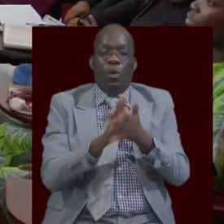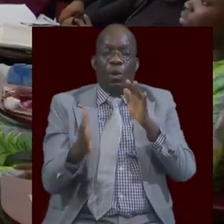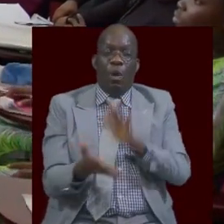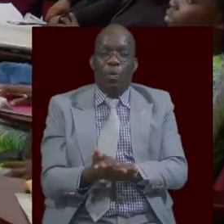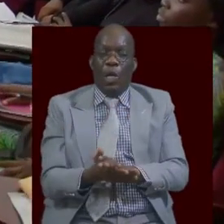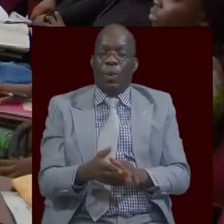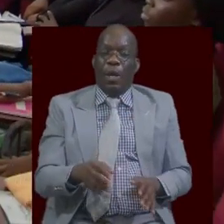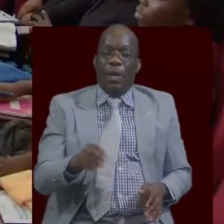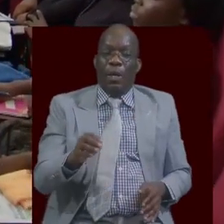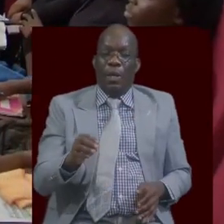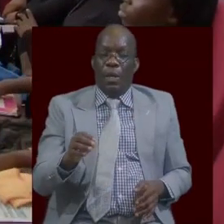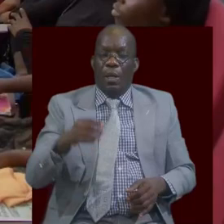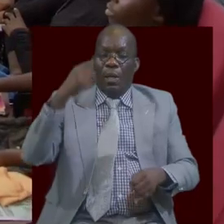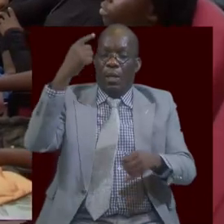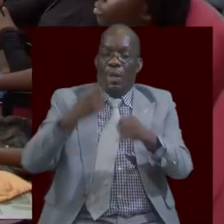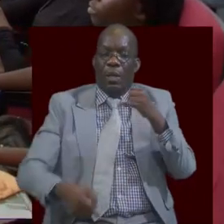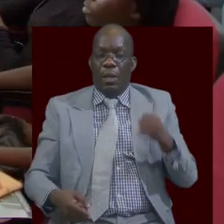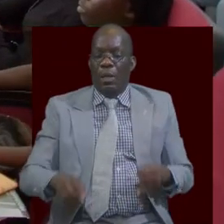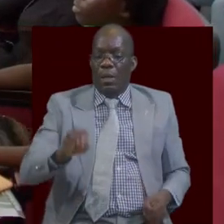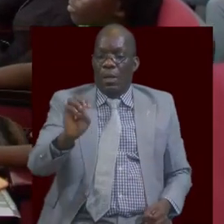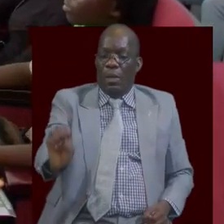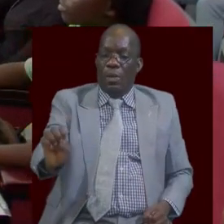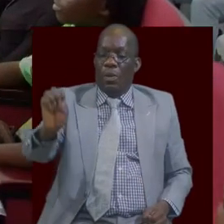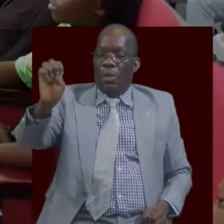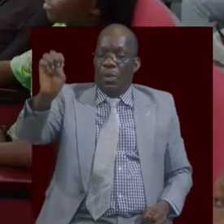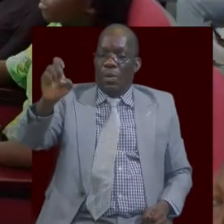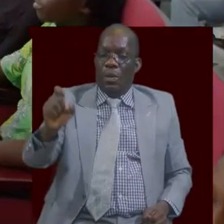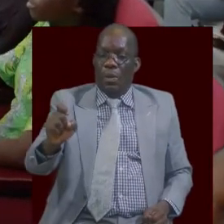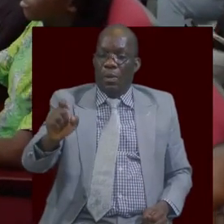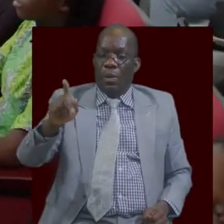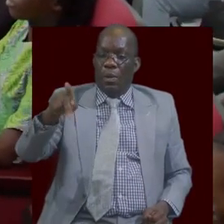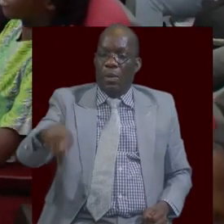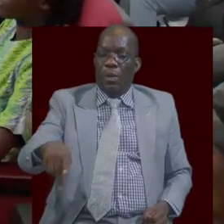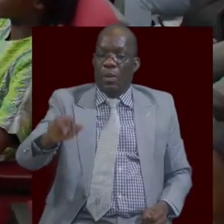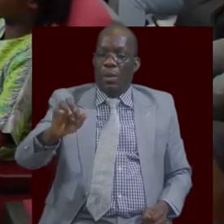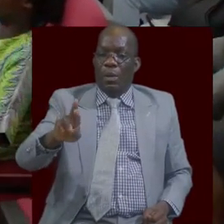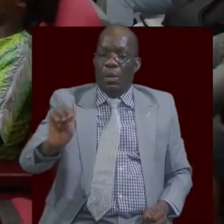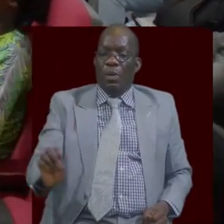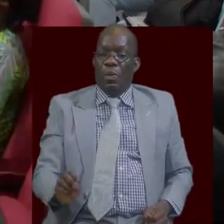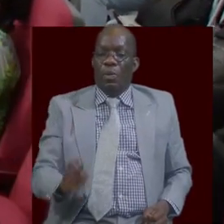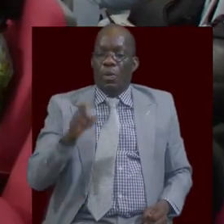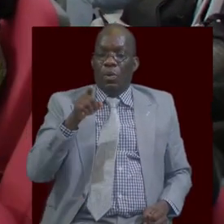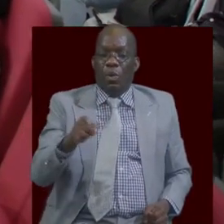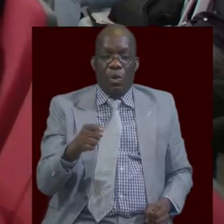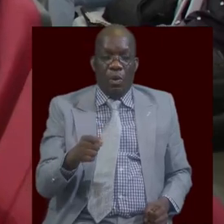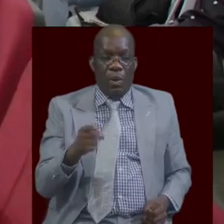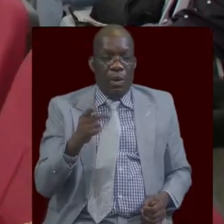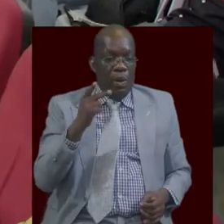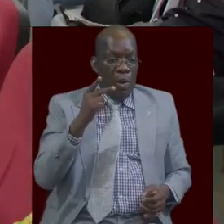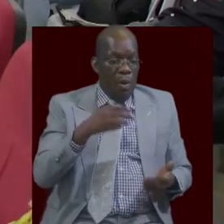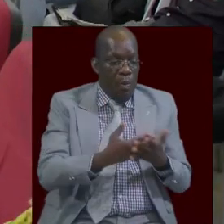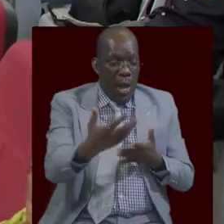buy something like biscuits, like any other thing, and then you look for the expiry date,